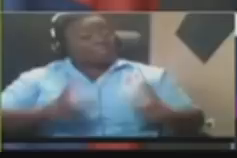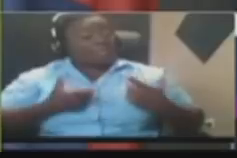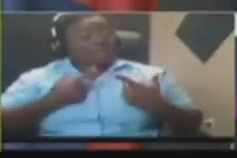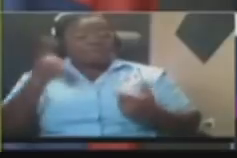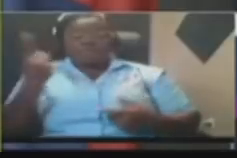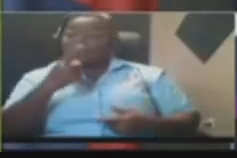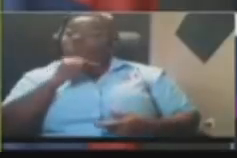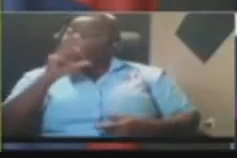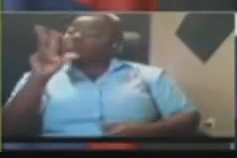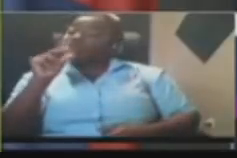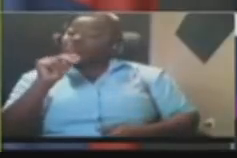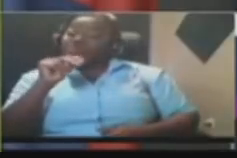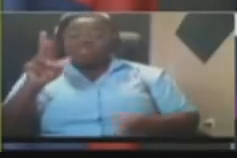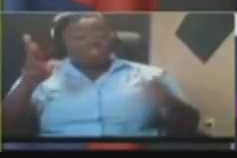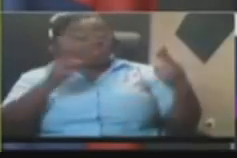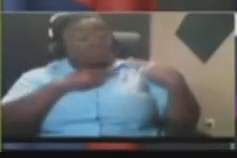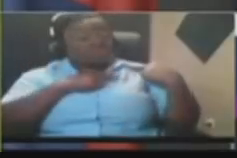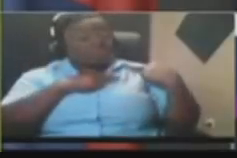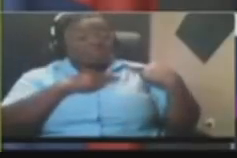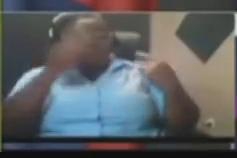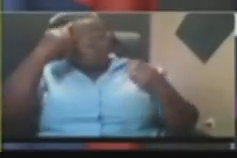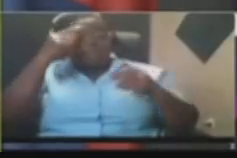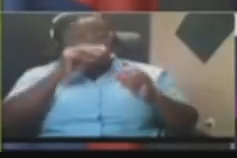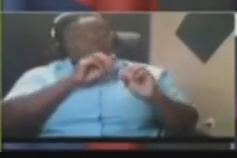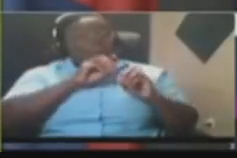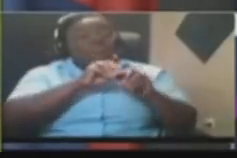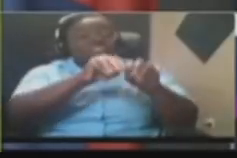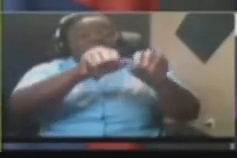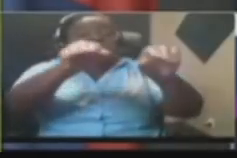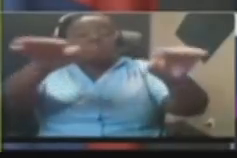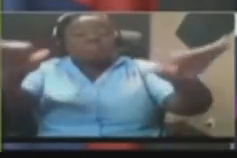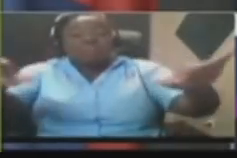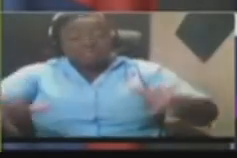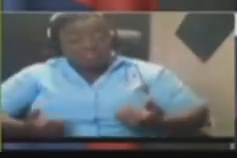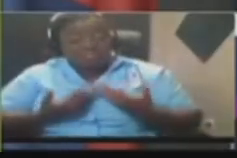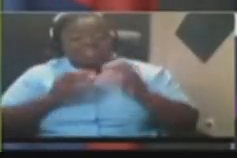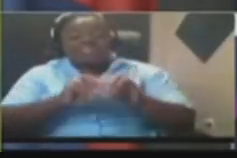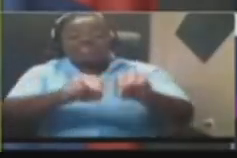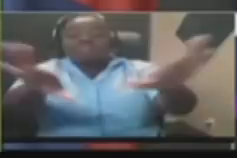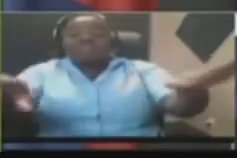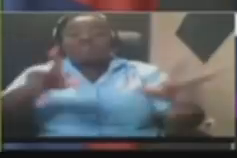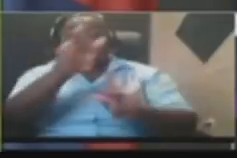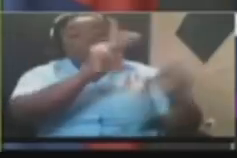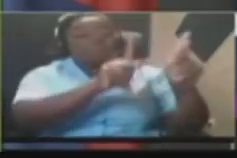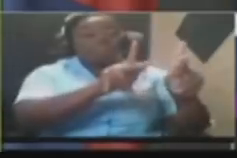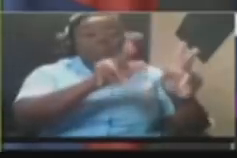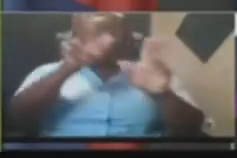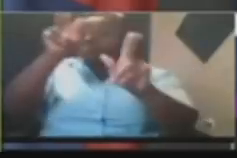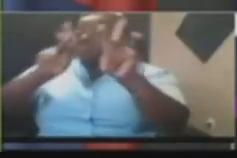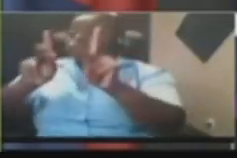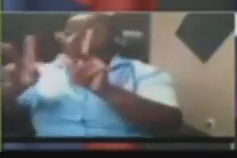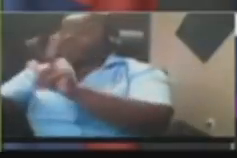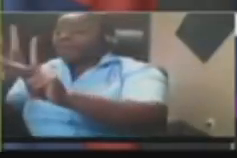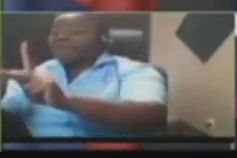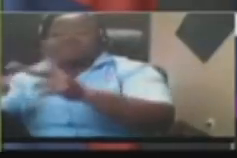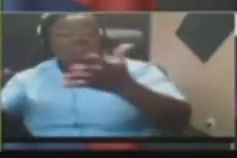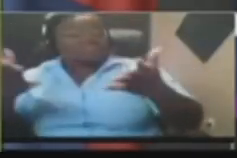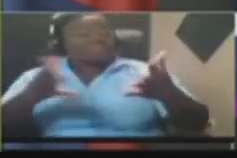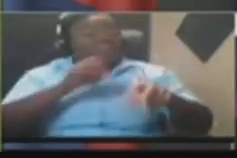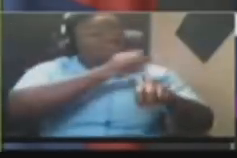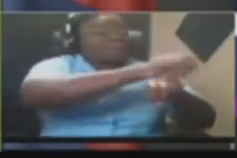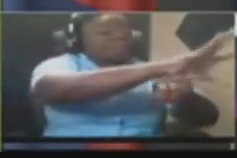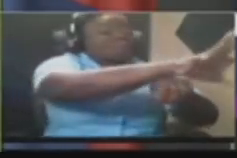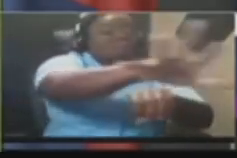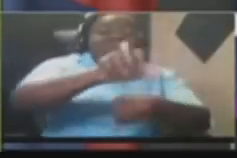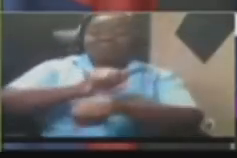because the infection spreads from person to person. And while you might think that you're protecting your life